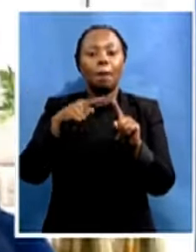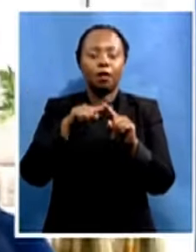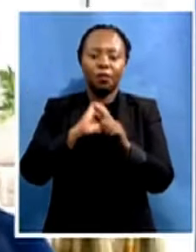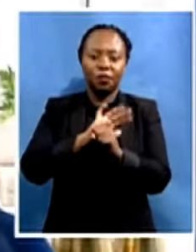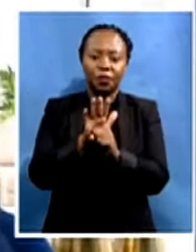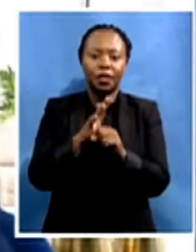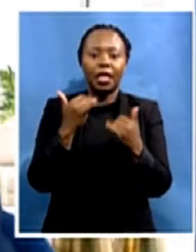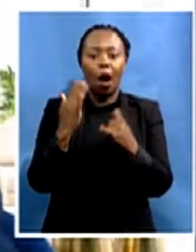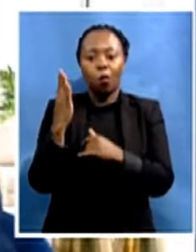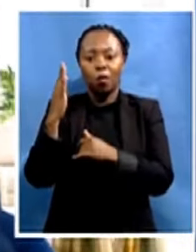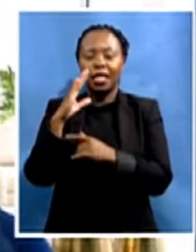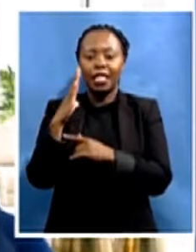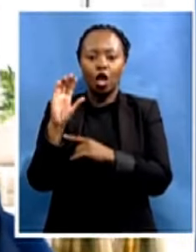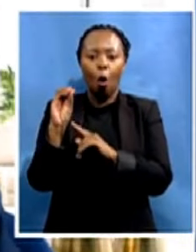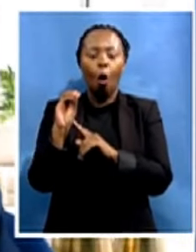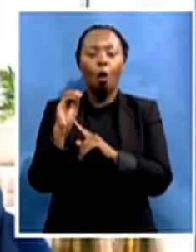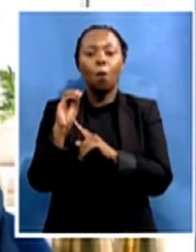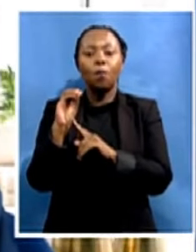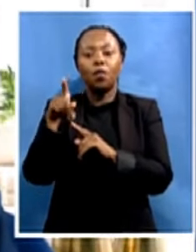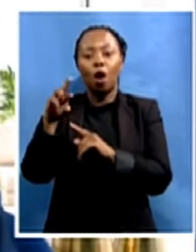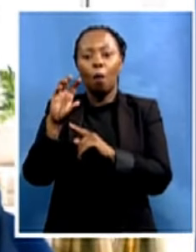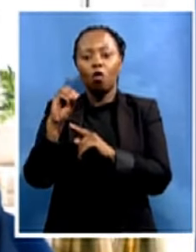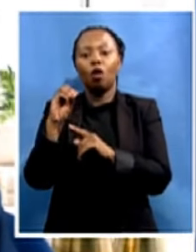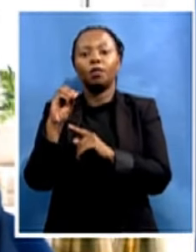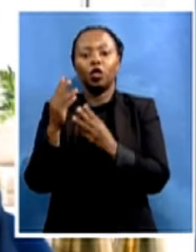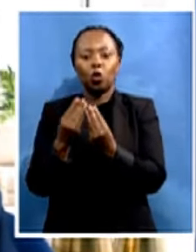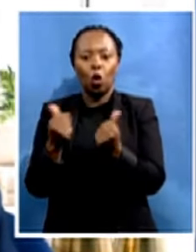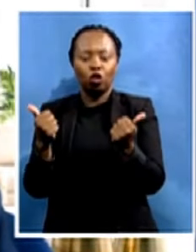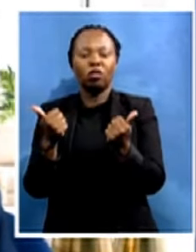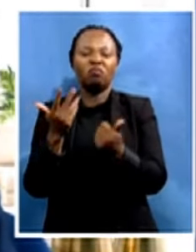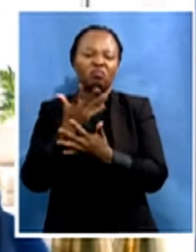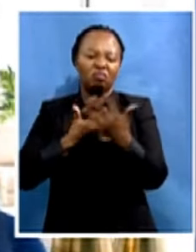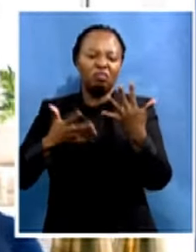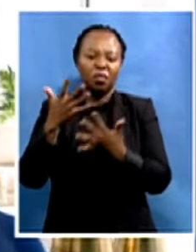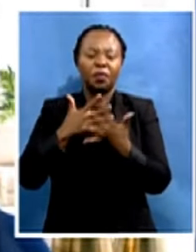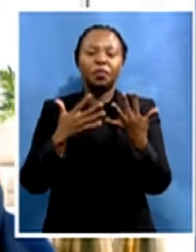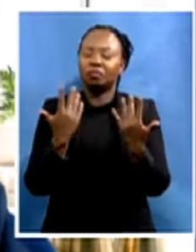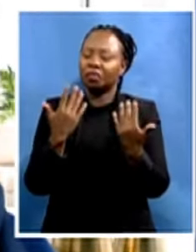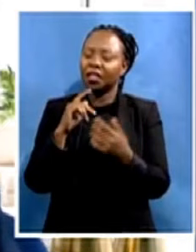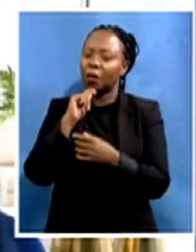Solutions, Dr. Fundile Nyathi, to talk to us about this. A very good day to you, Dr. Nyathi. Thanks for making the time.